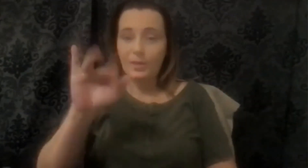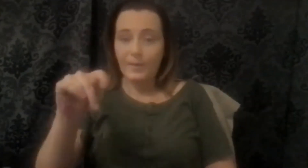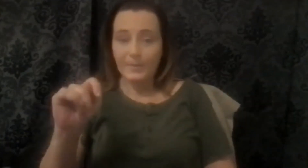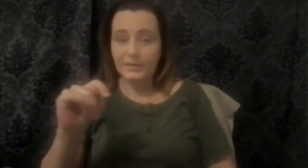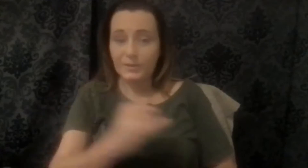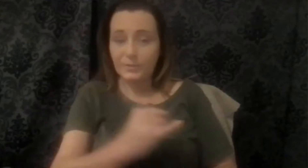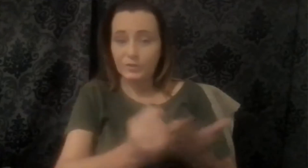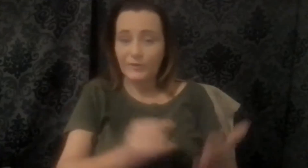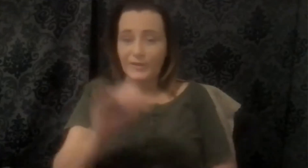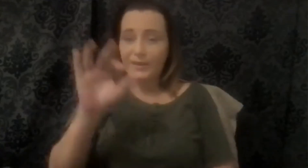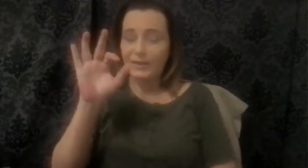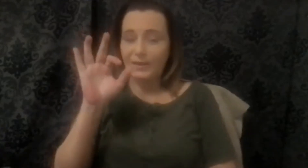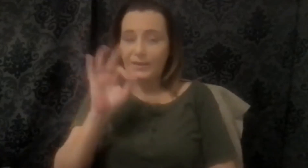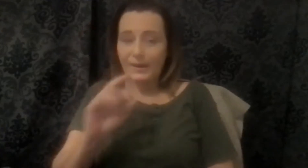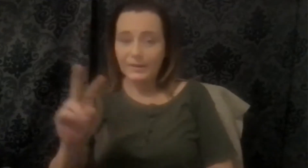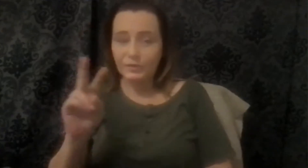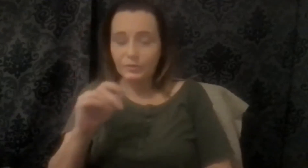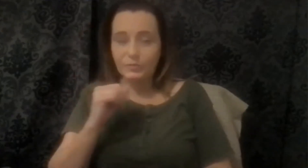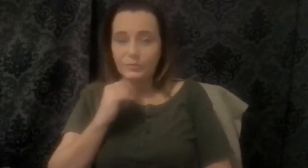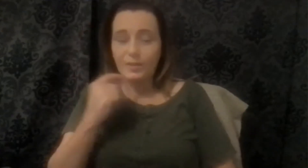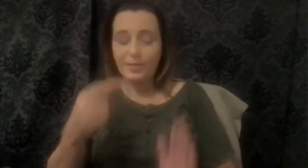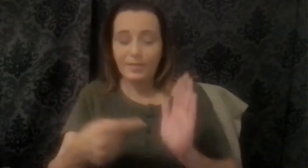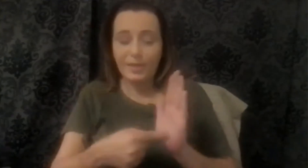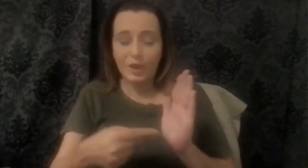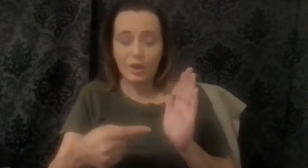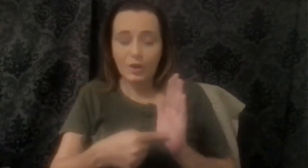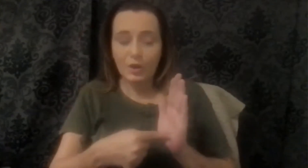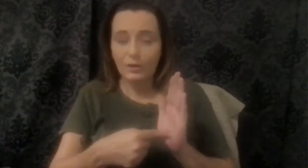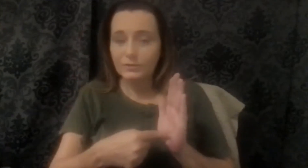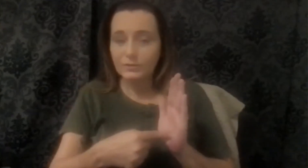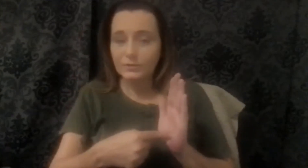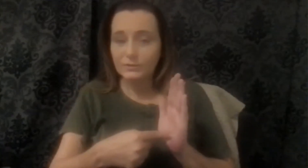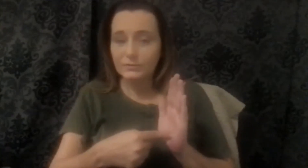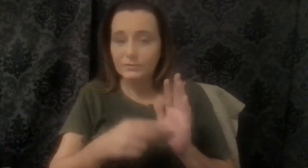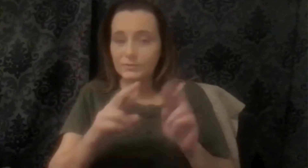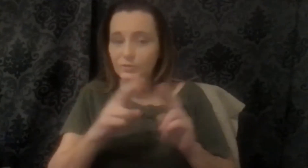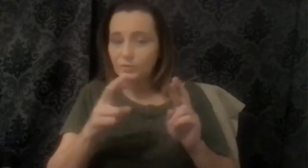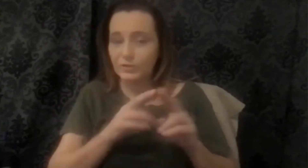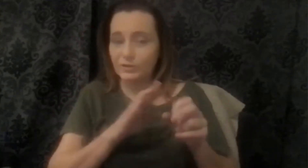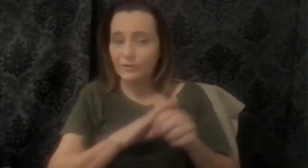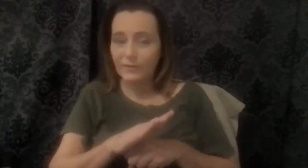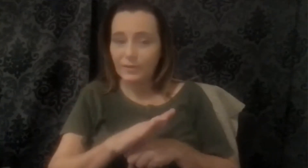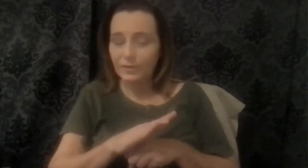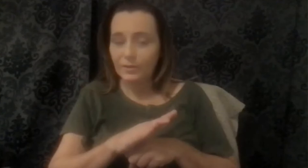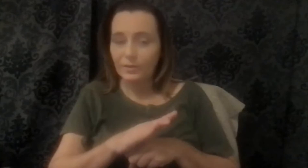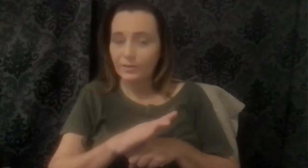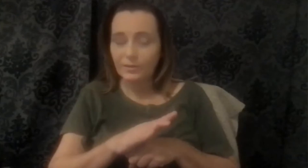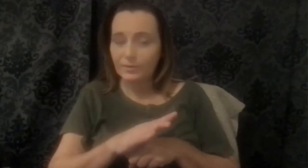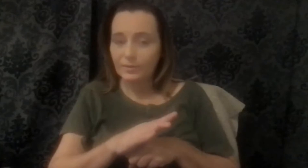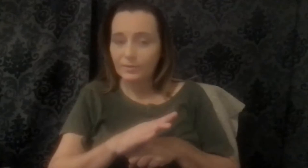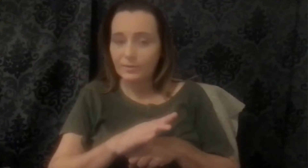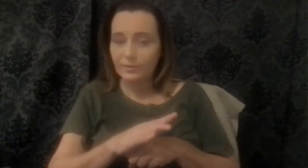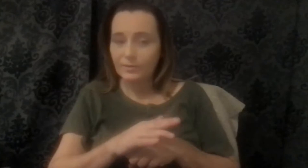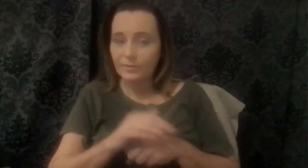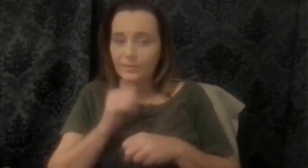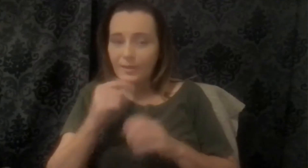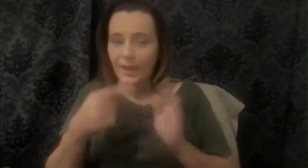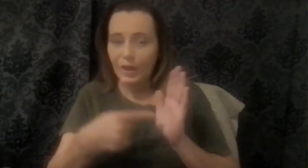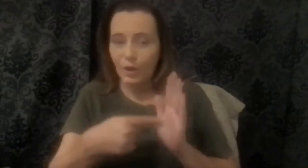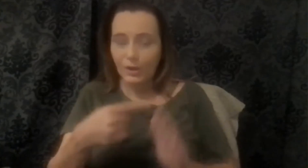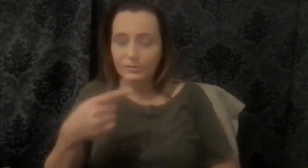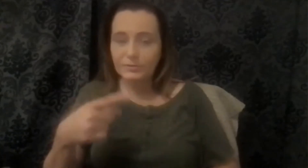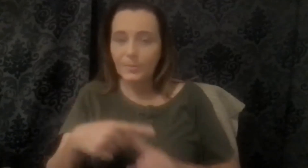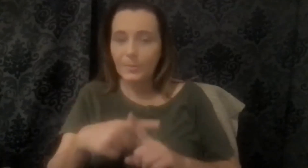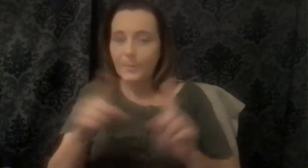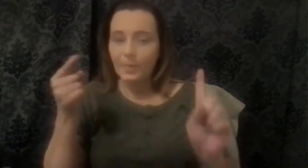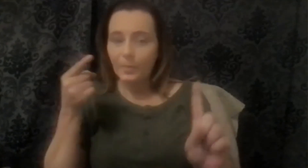'92, the cost for the inspection fell to the region in its entirety. So there wasn't the cost, like you're not costing NAWS, but the point also I want to make